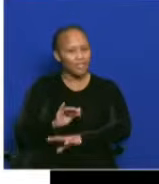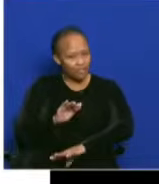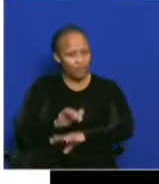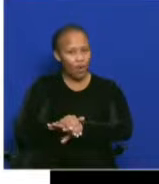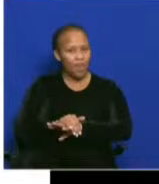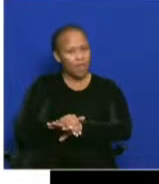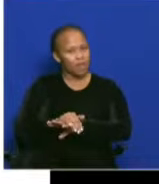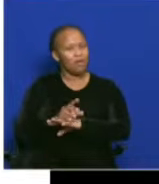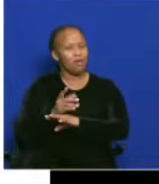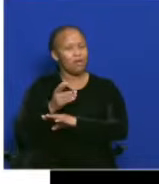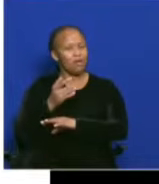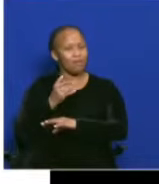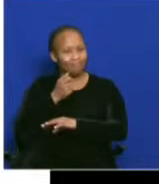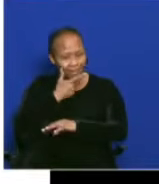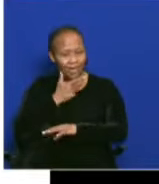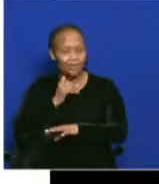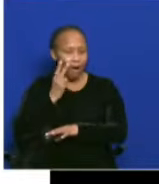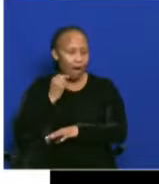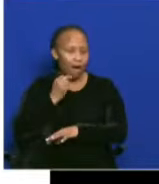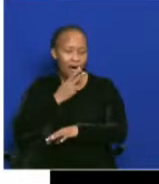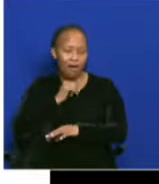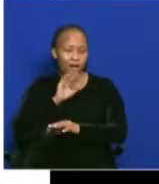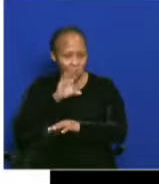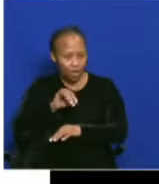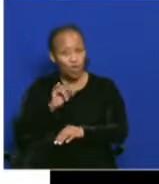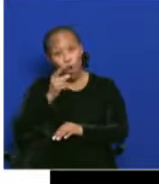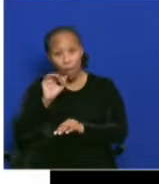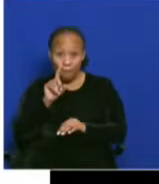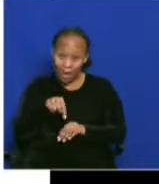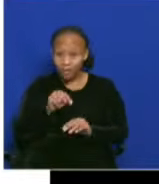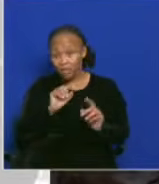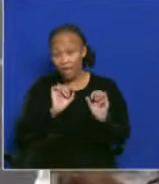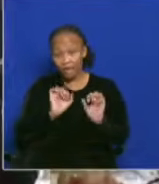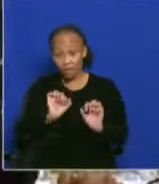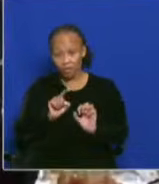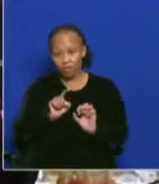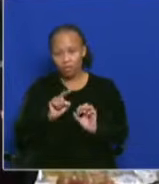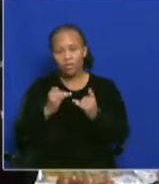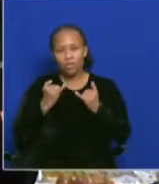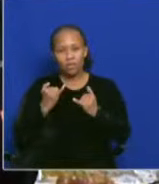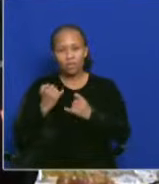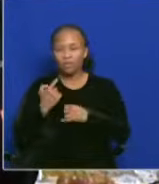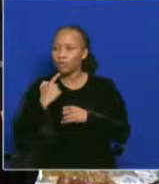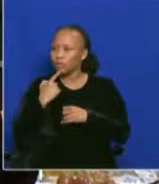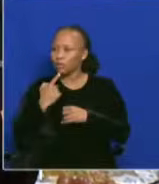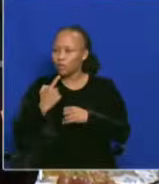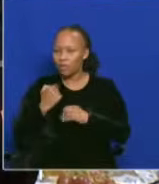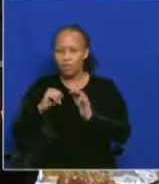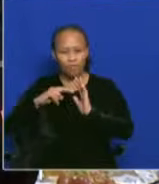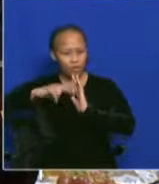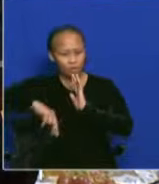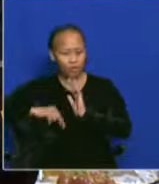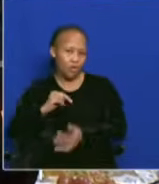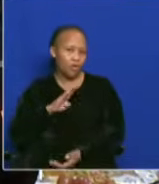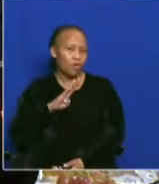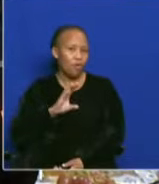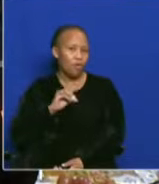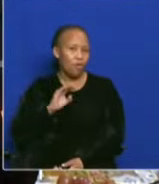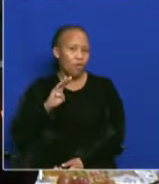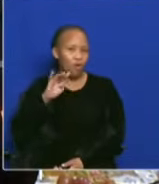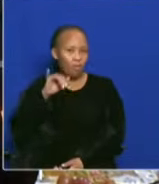Fuad's matter, he is strategic, suggesting that he was, well, the way I read this is that Bobby Marke was strategic in Fuad's